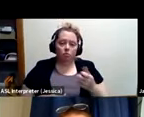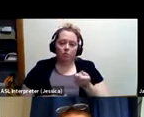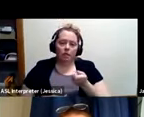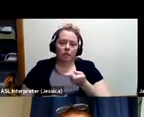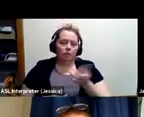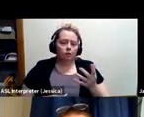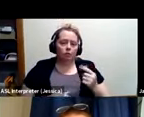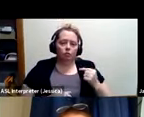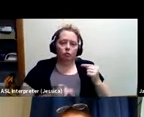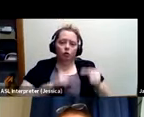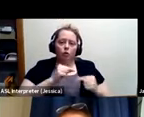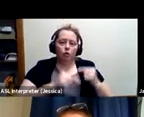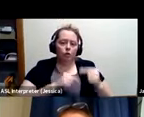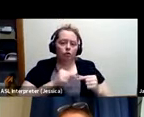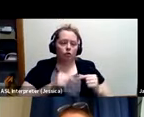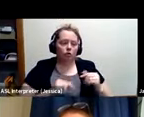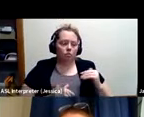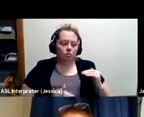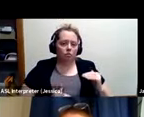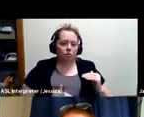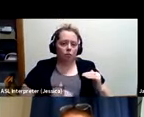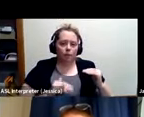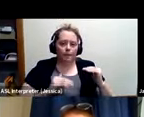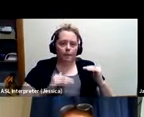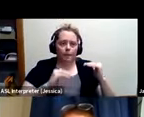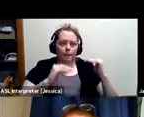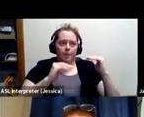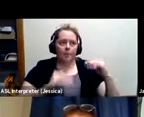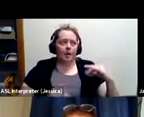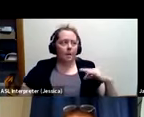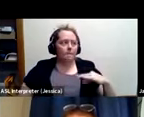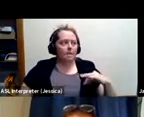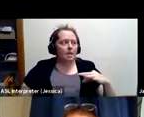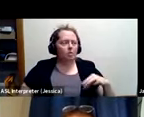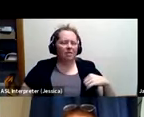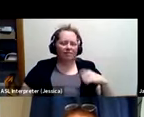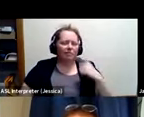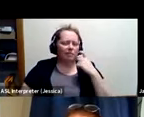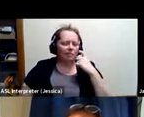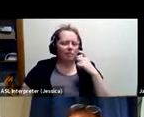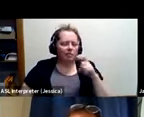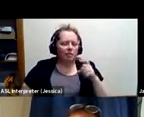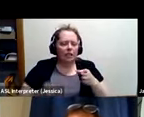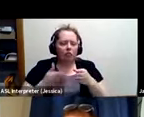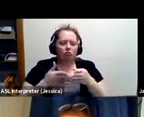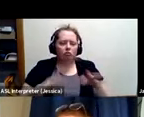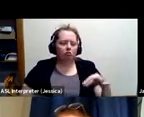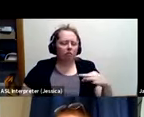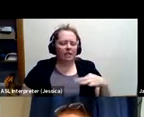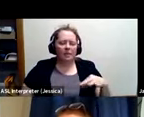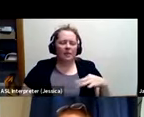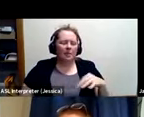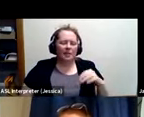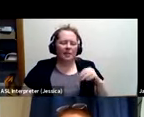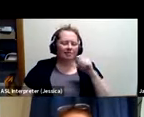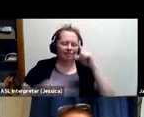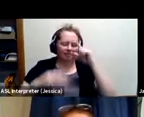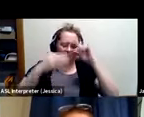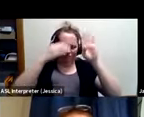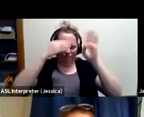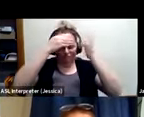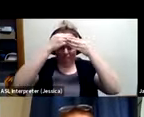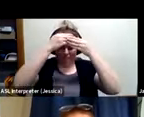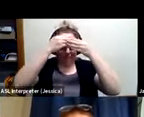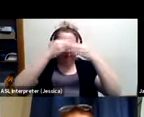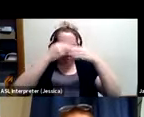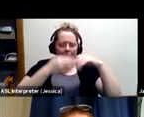while. And I've noticed that Pittsburgh in general is just really resistant to accepting duality. Period. Just